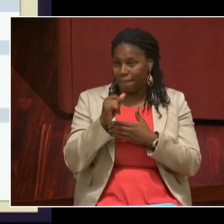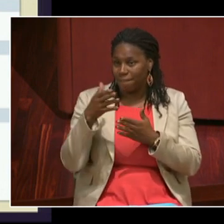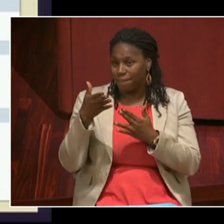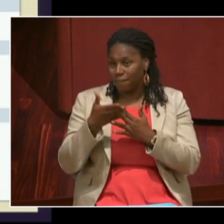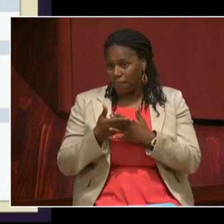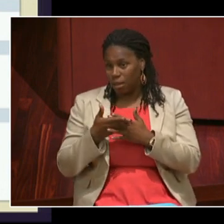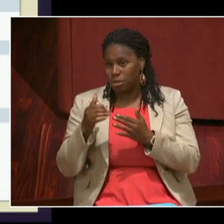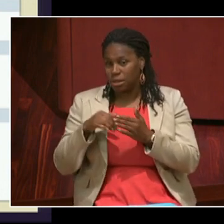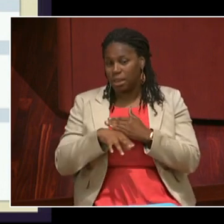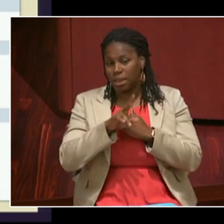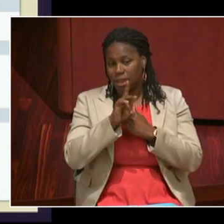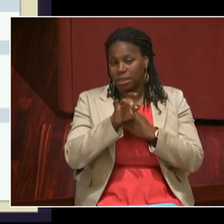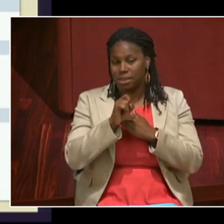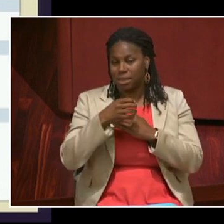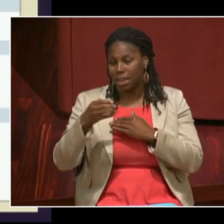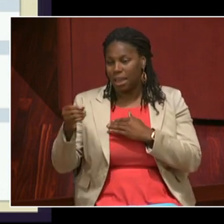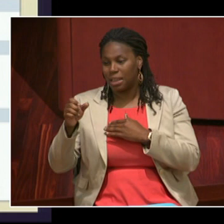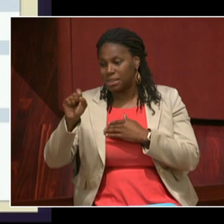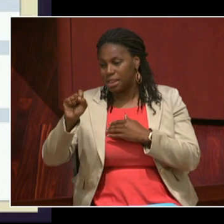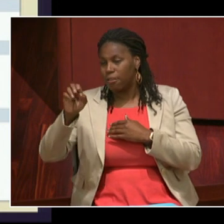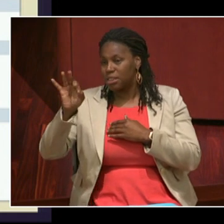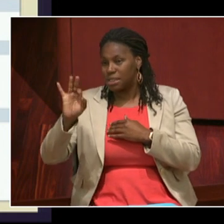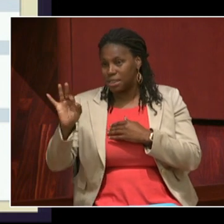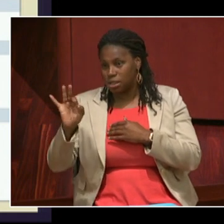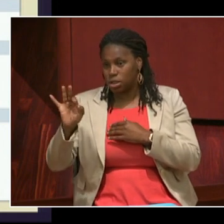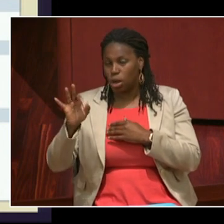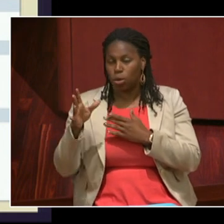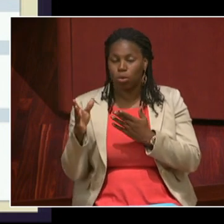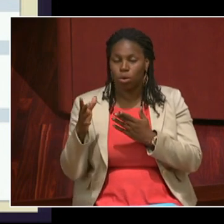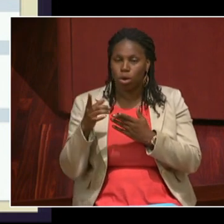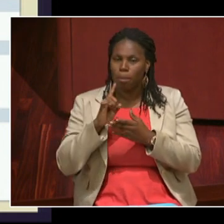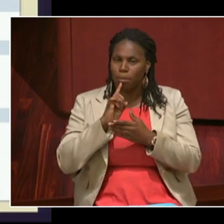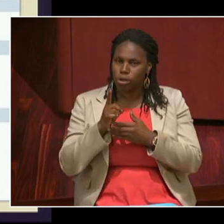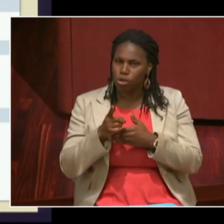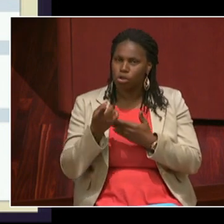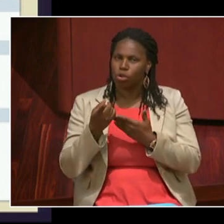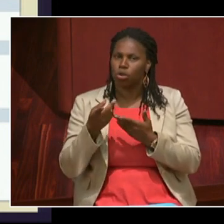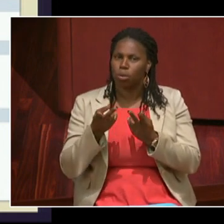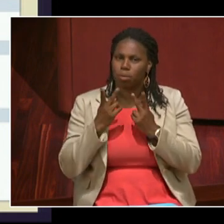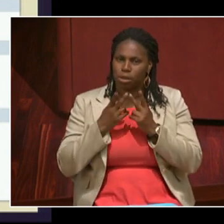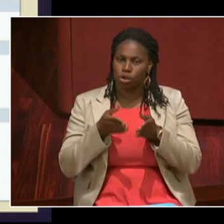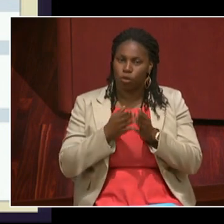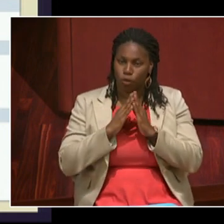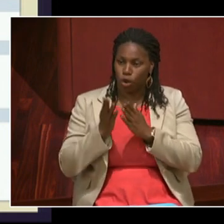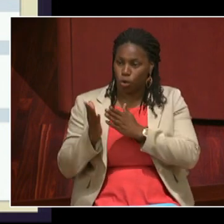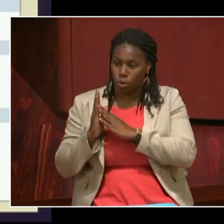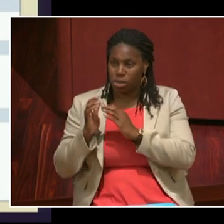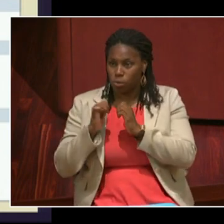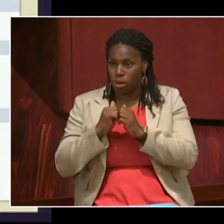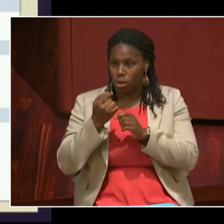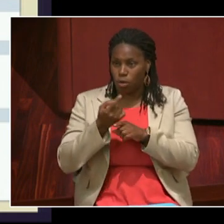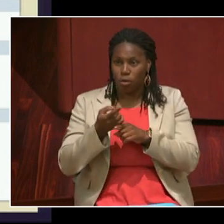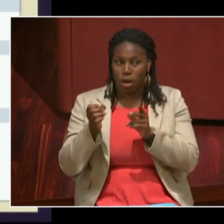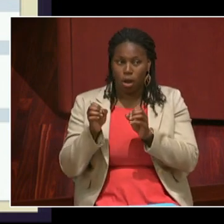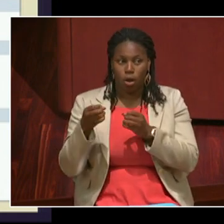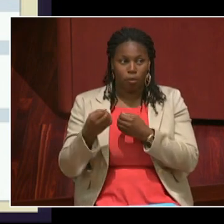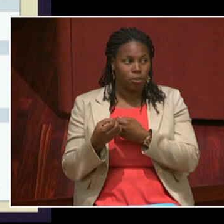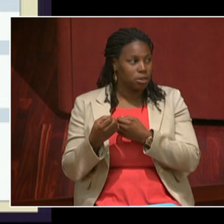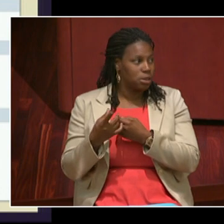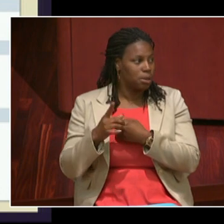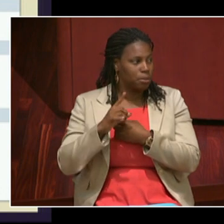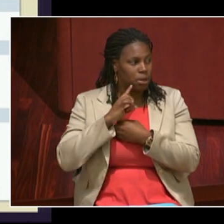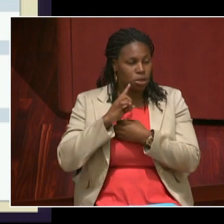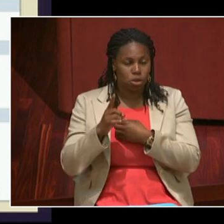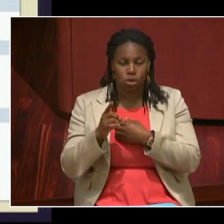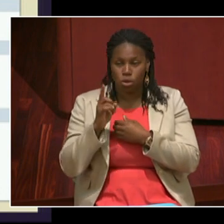City and San Francisco, and you want to be sure that you're placing your request to the correct office. So always check to make sure, and it'll give you